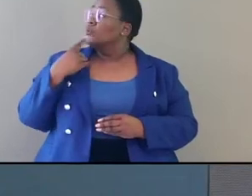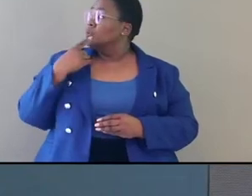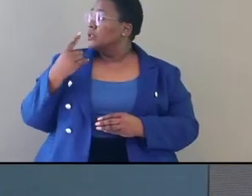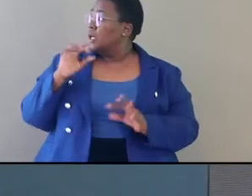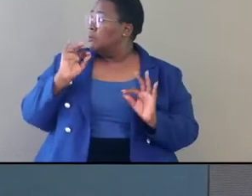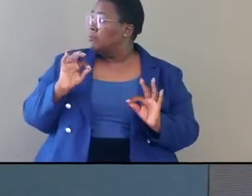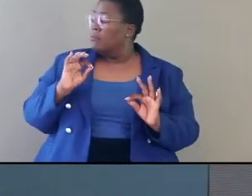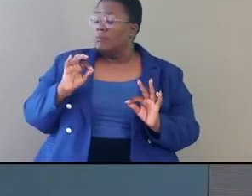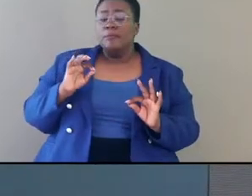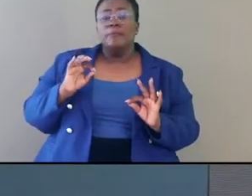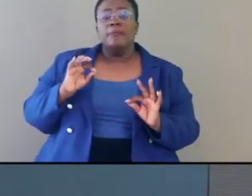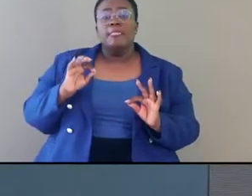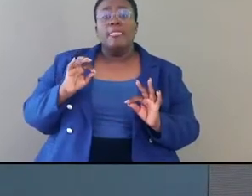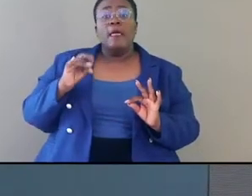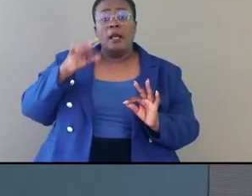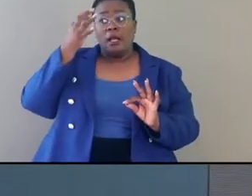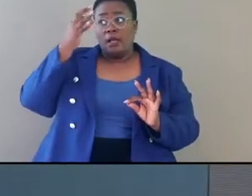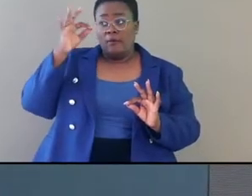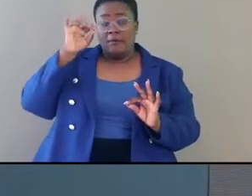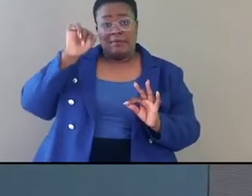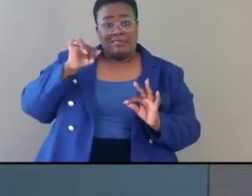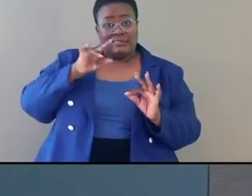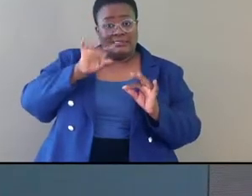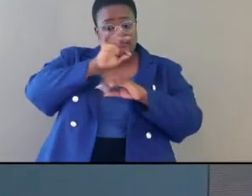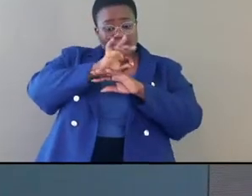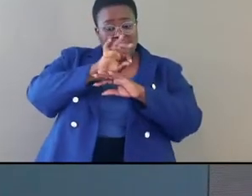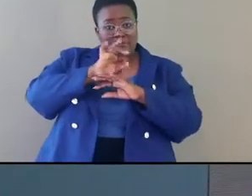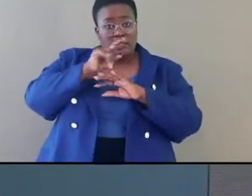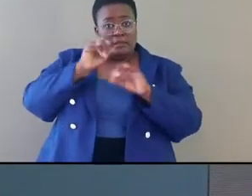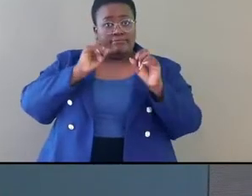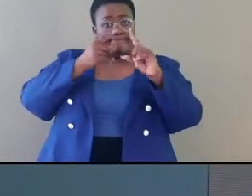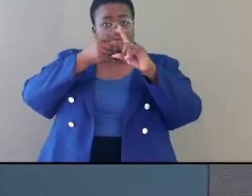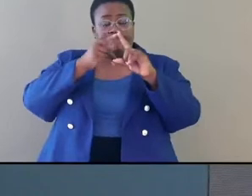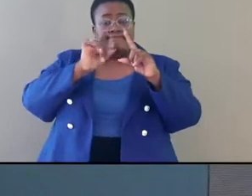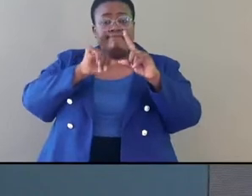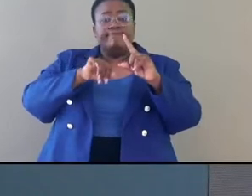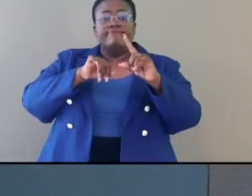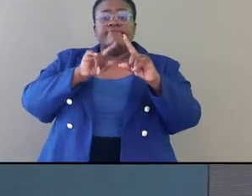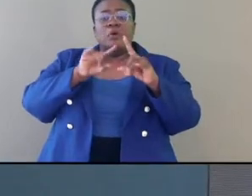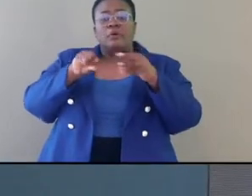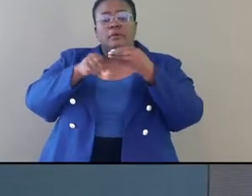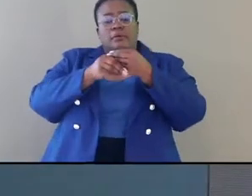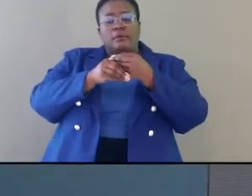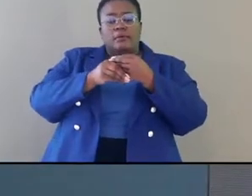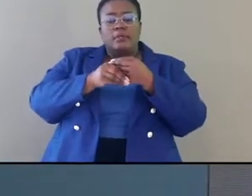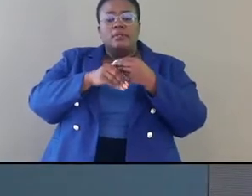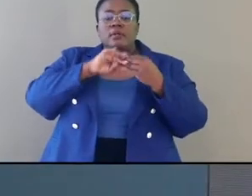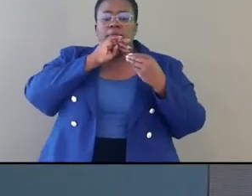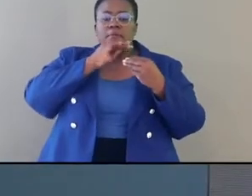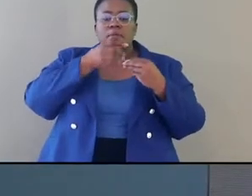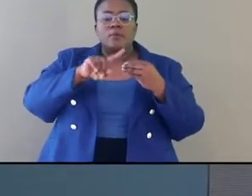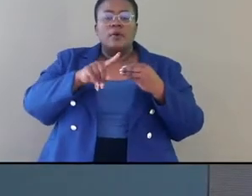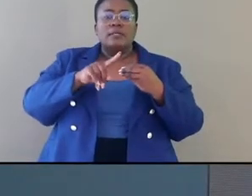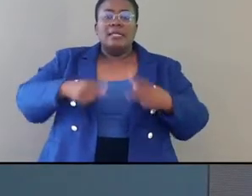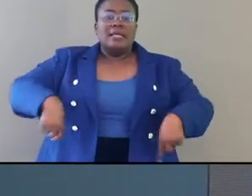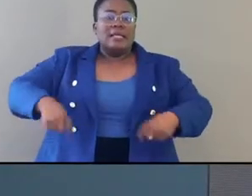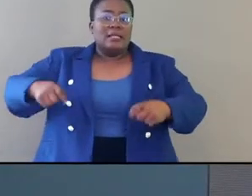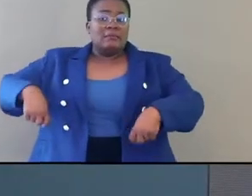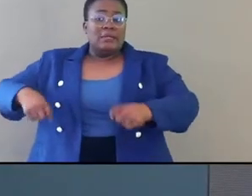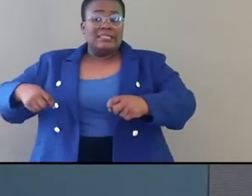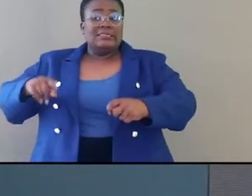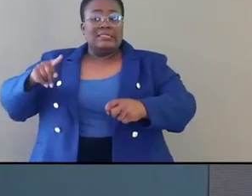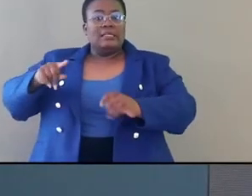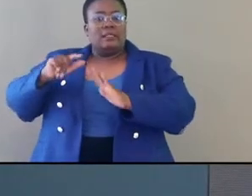that government is pursuing a primary budget surplus and what does that mean? It means that your expenditure is less than revenue